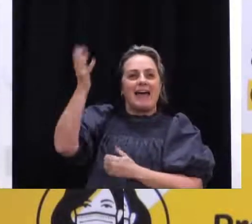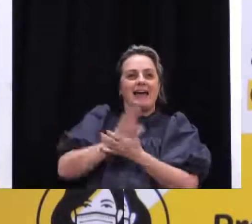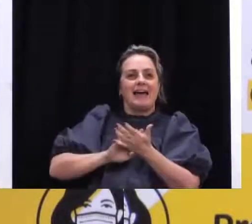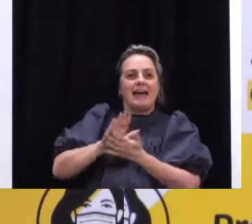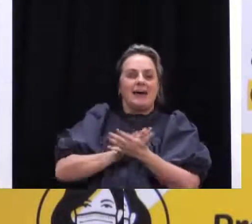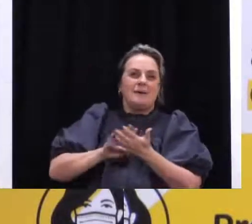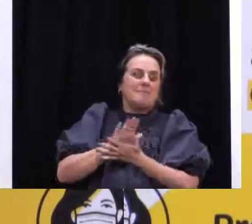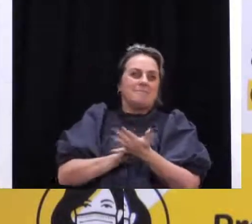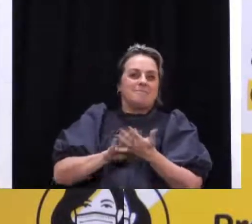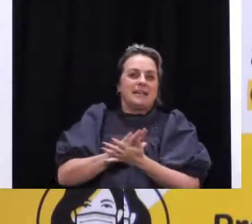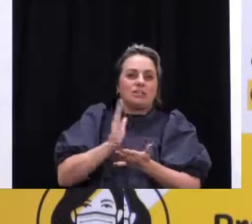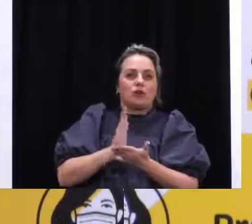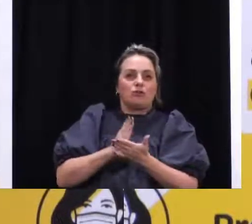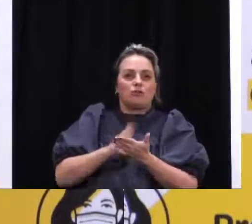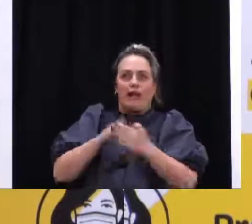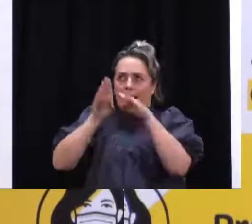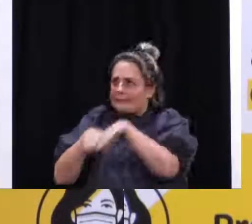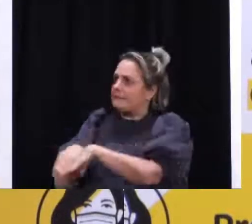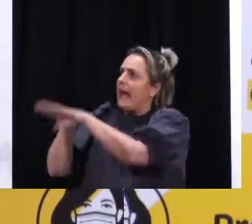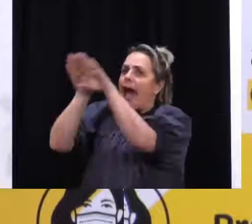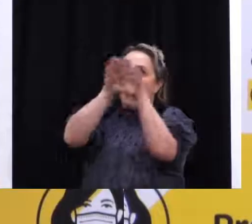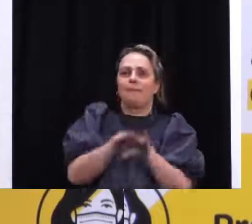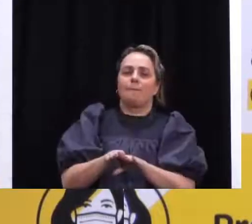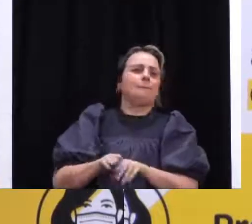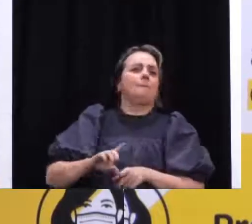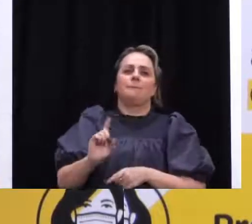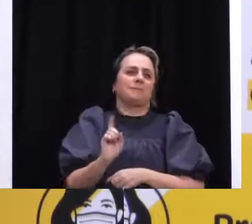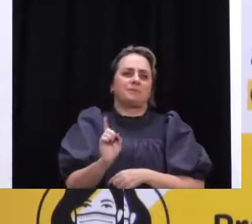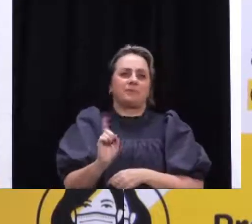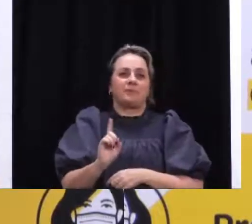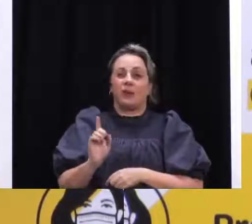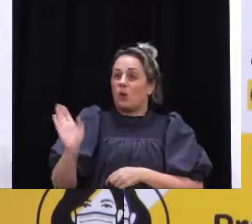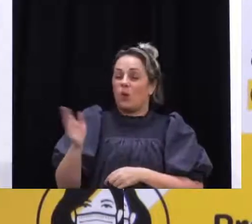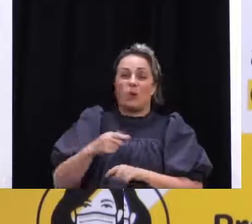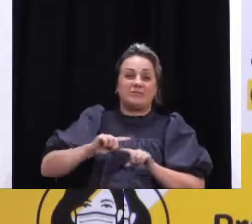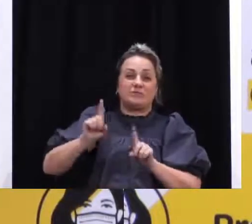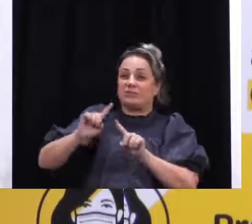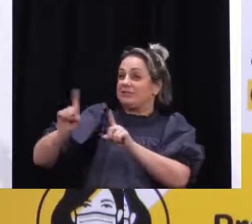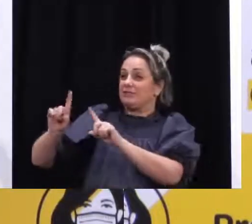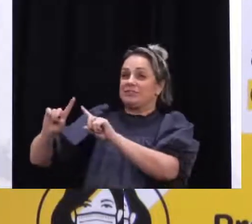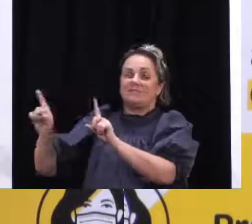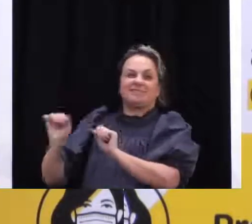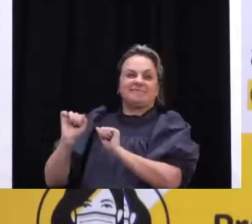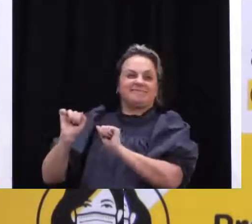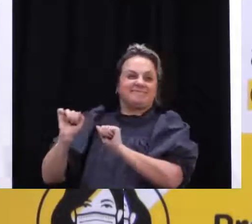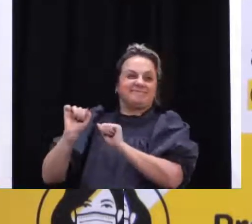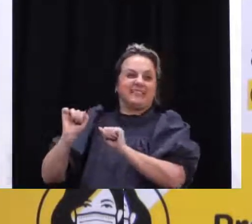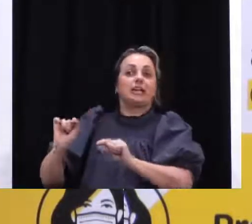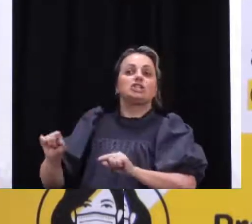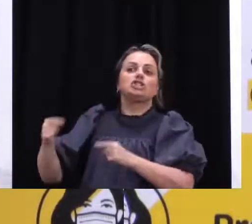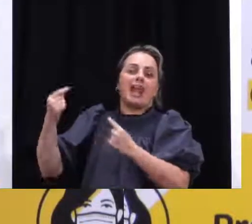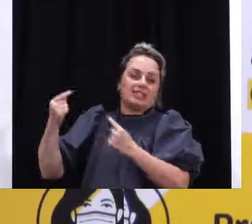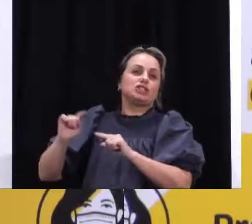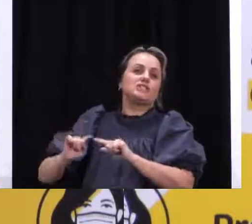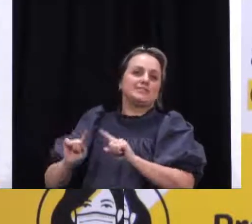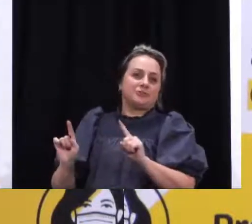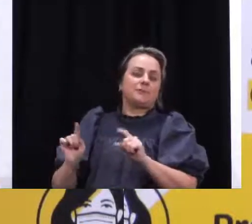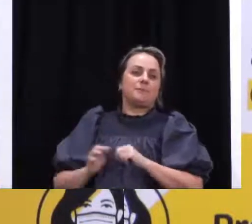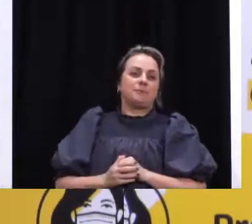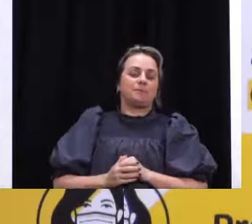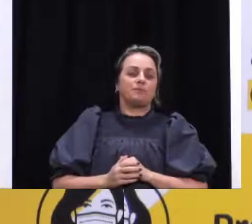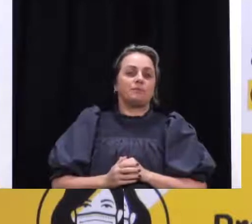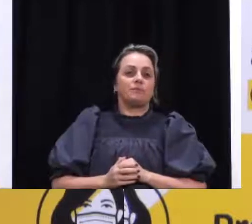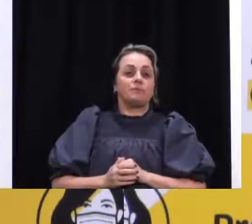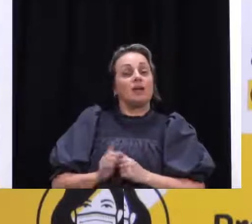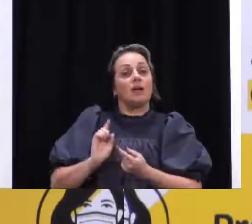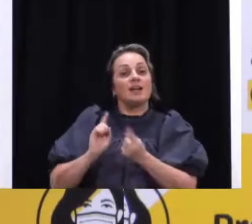a good, accurate, this is where we sit across the whole network, because every one of those facilities is different. They've got different challenges. In some cases, it's